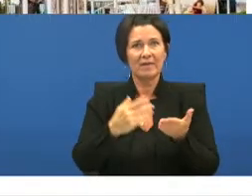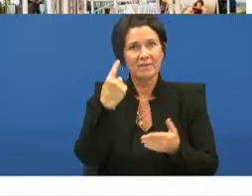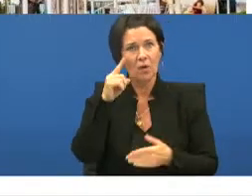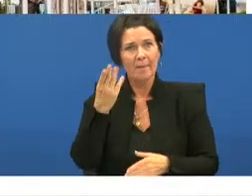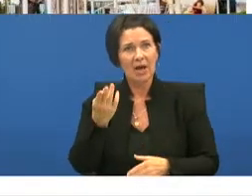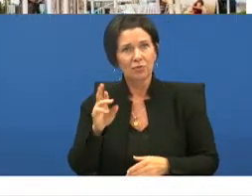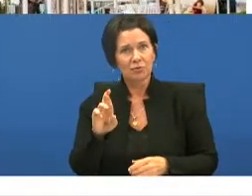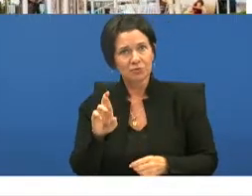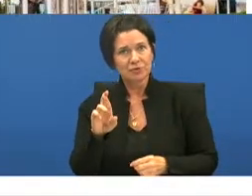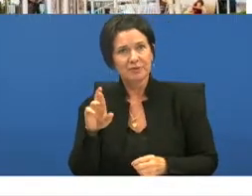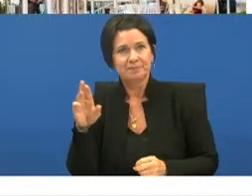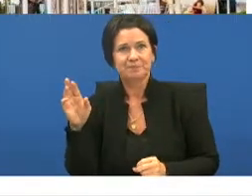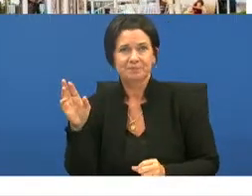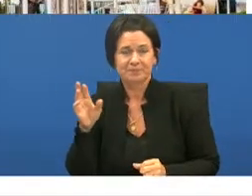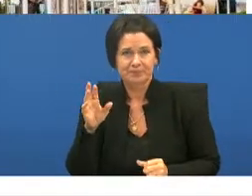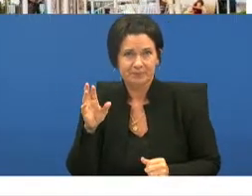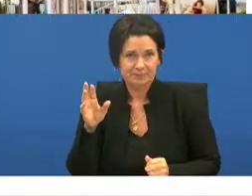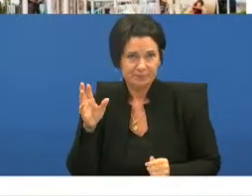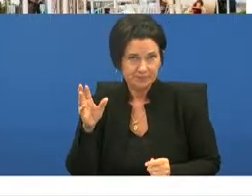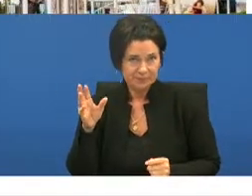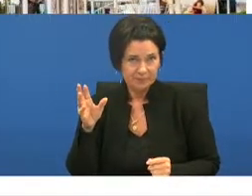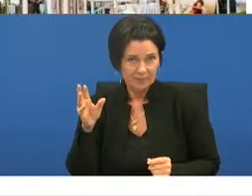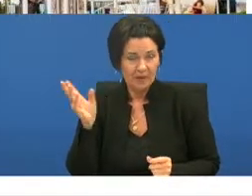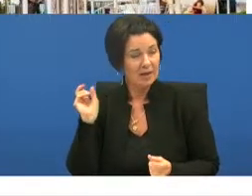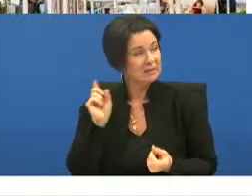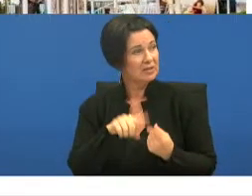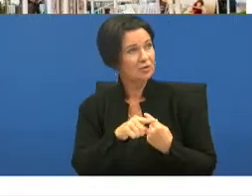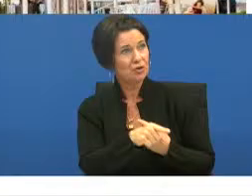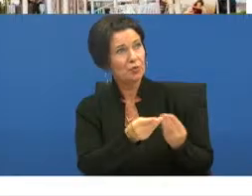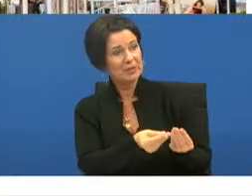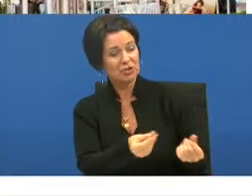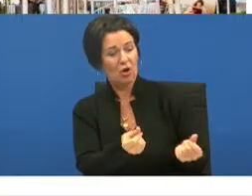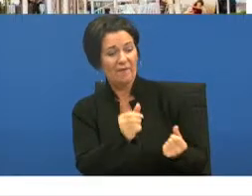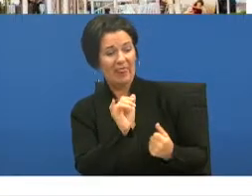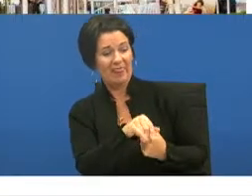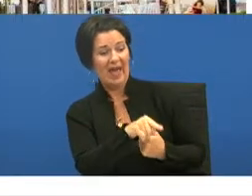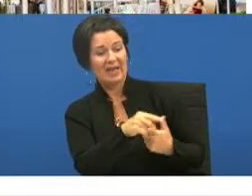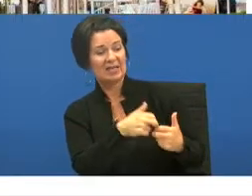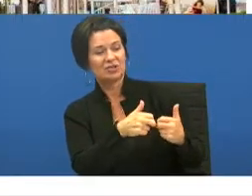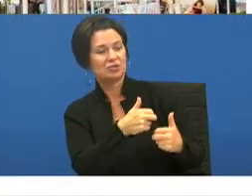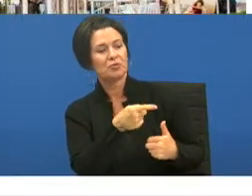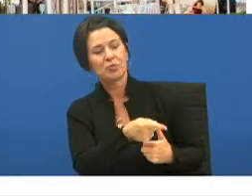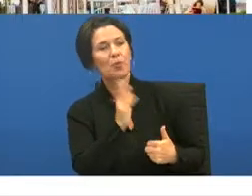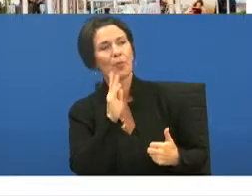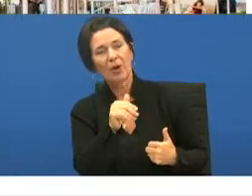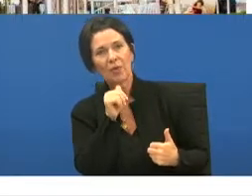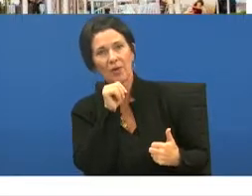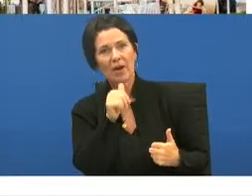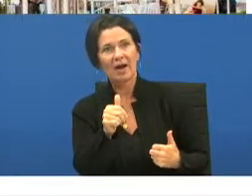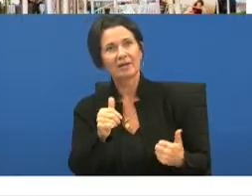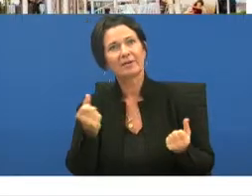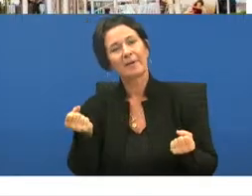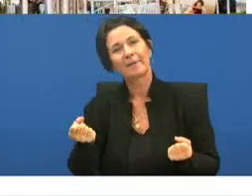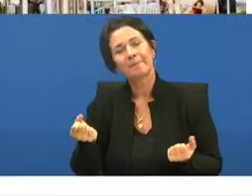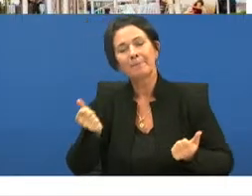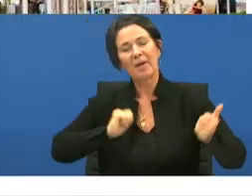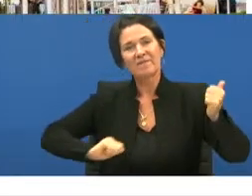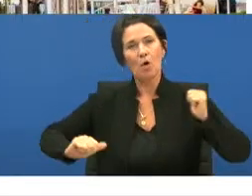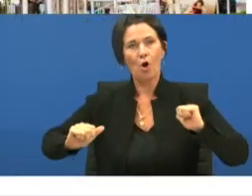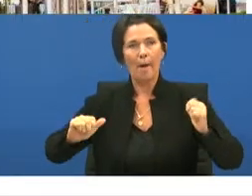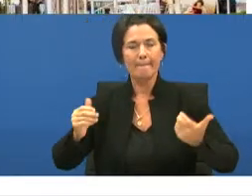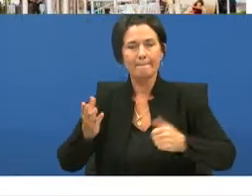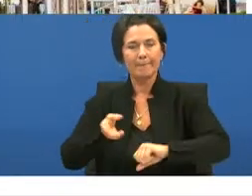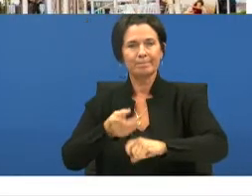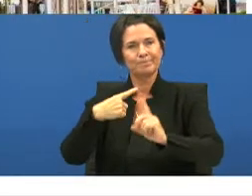and unless and until that's resolved, you will continue to not perform. The proposed